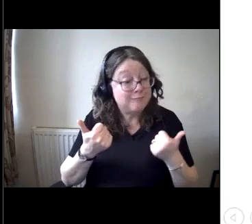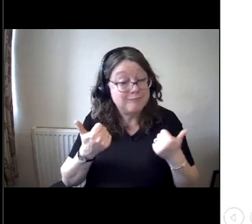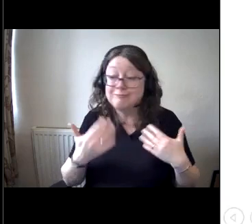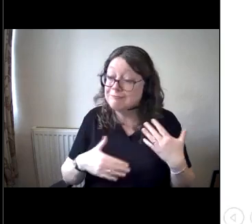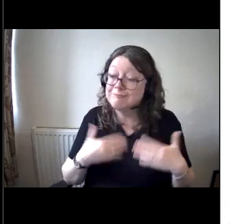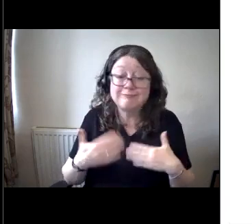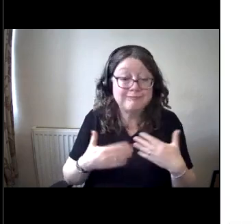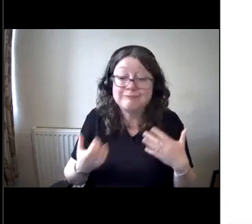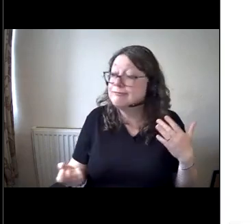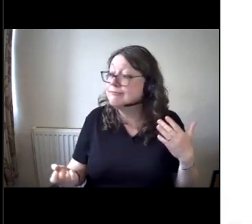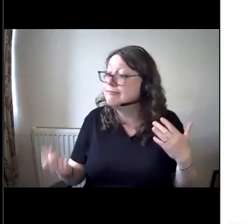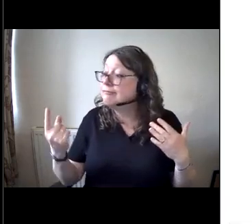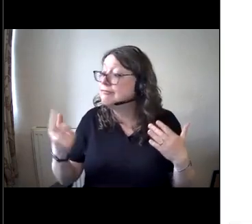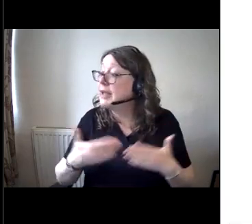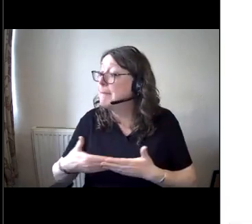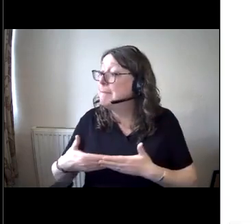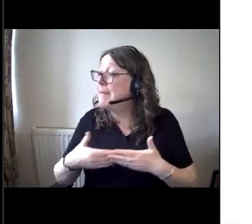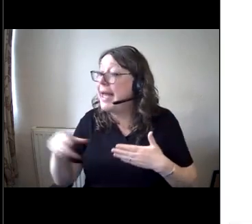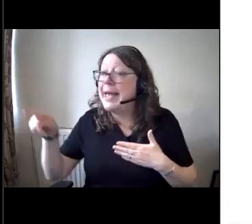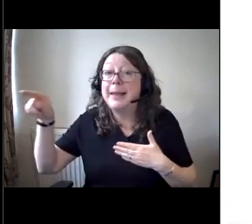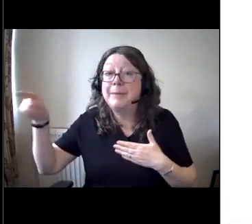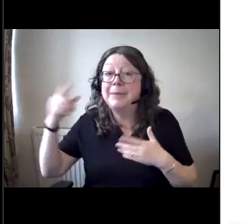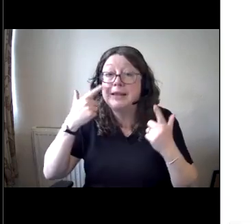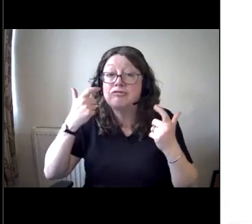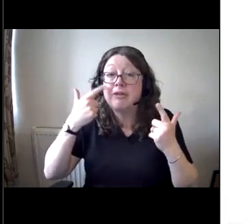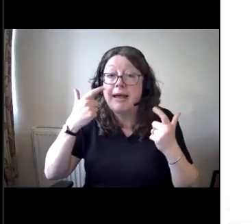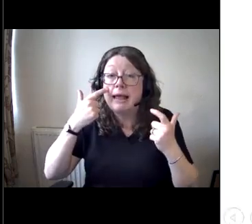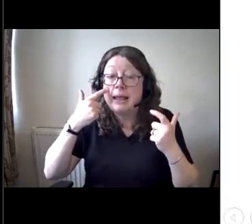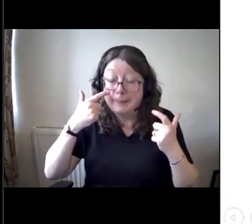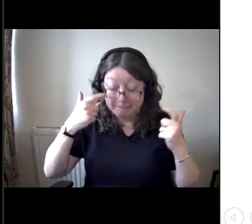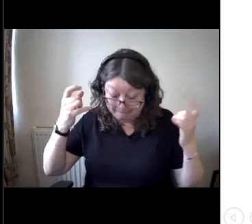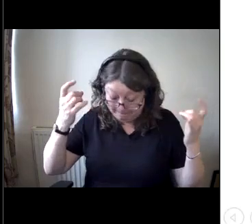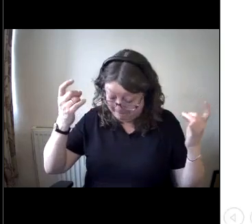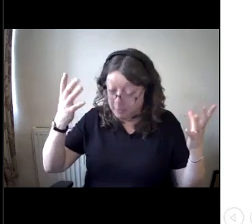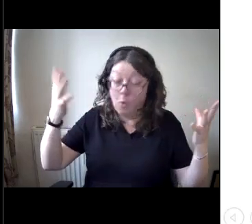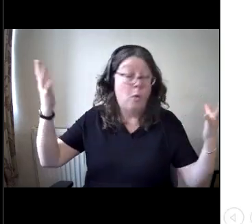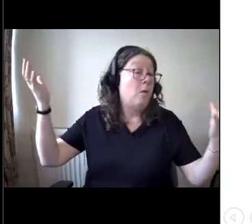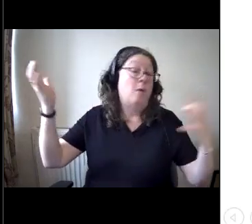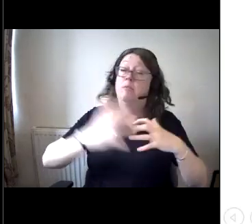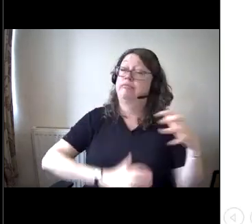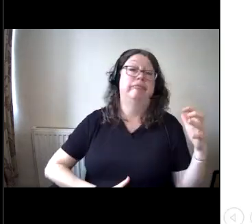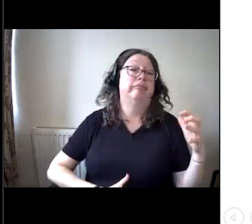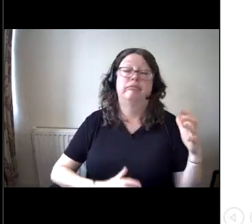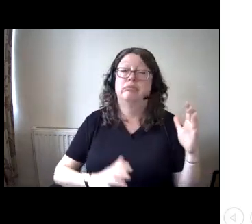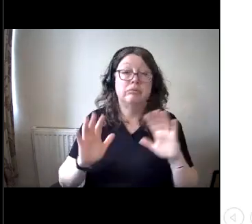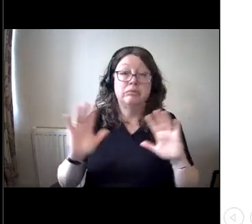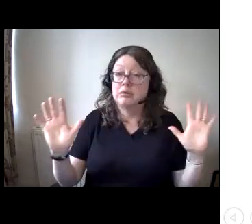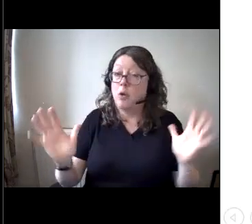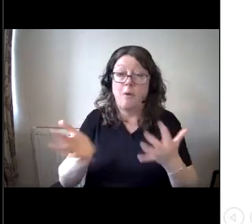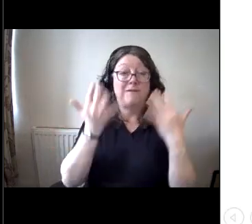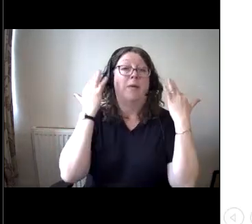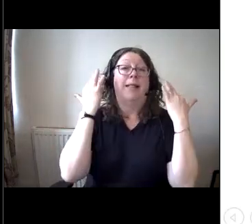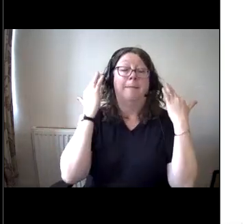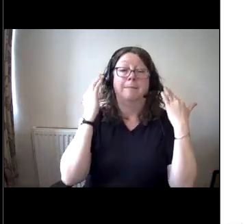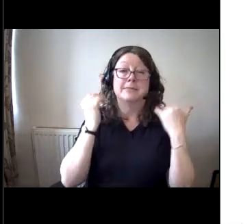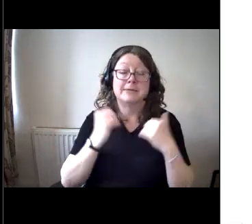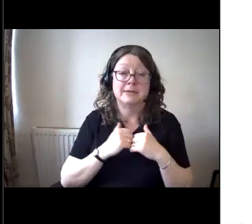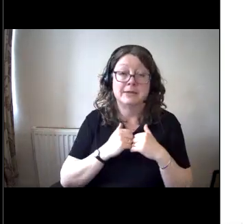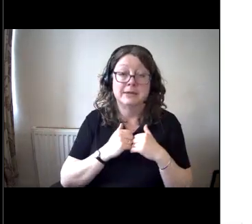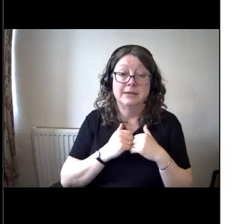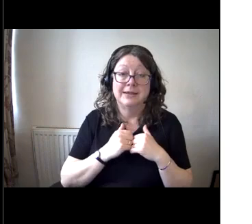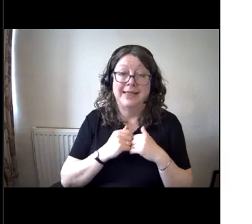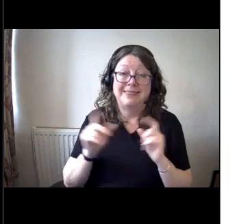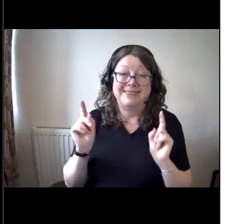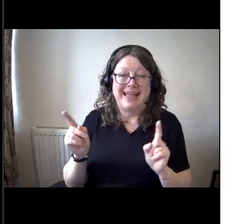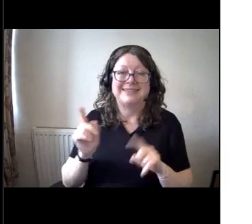a baby cries, and that is the trigger for her. She very quickly can get to that period of overwhelm. If there is a baby crying,